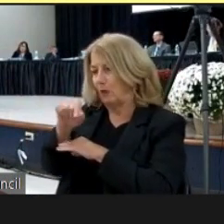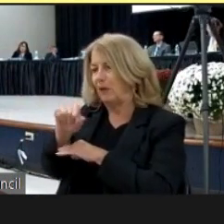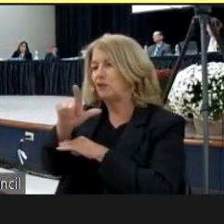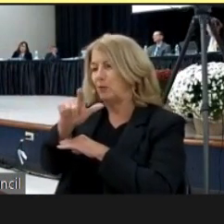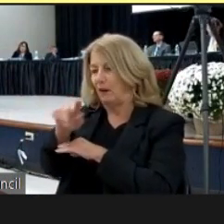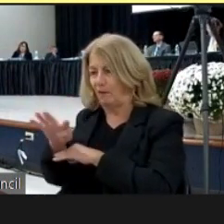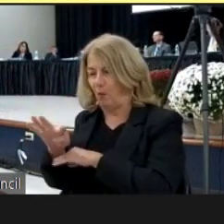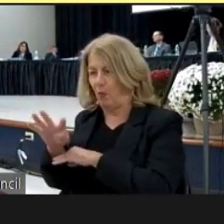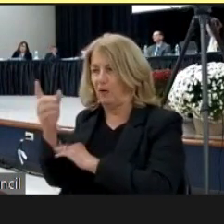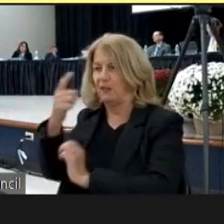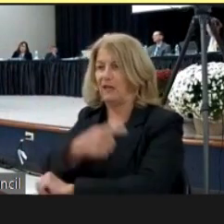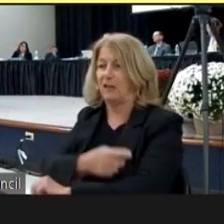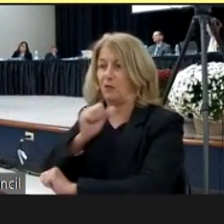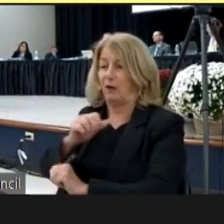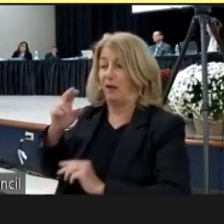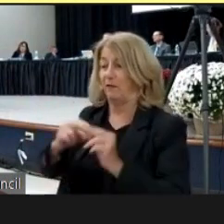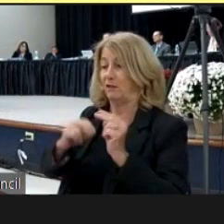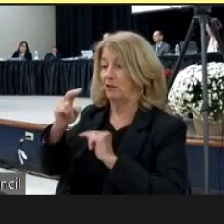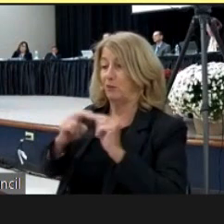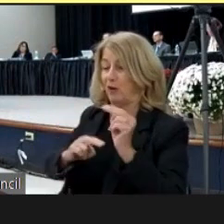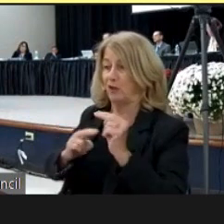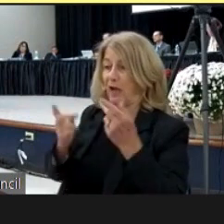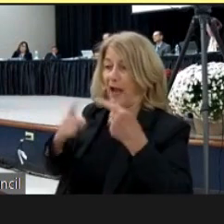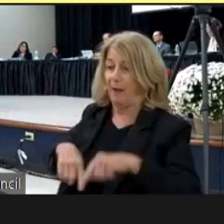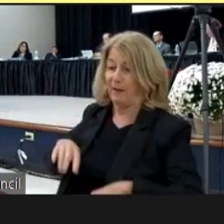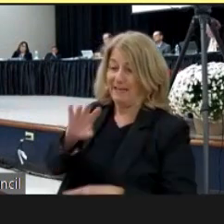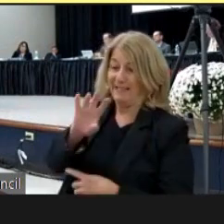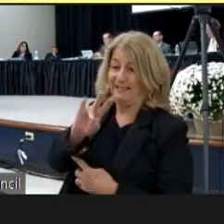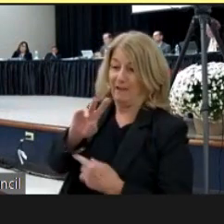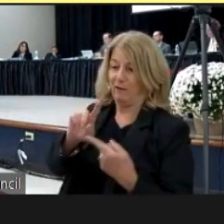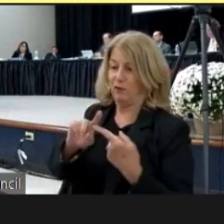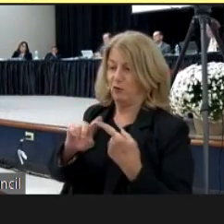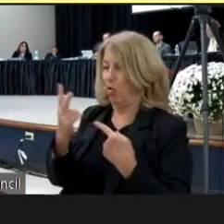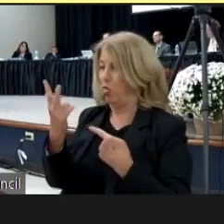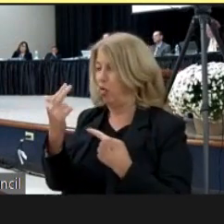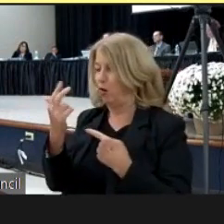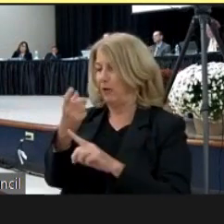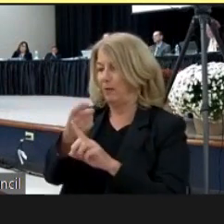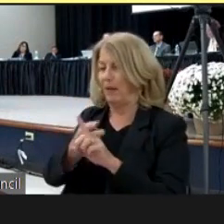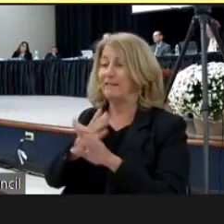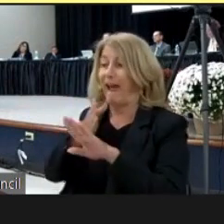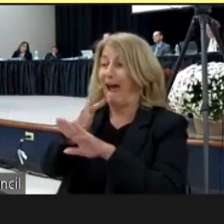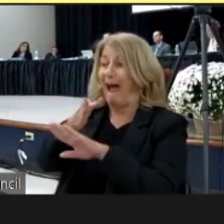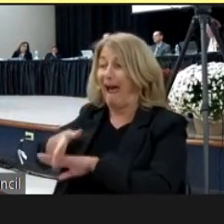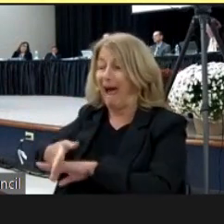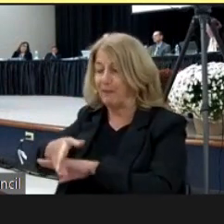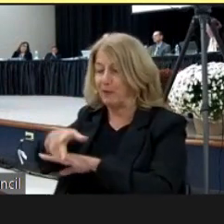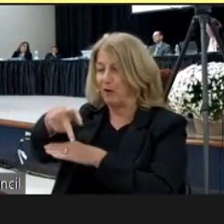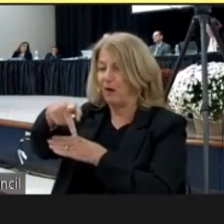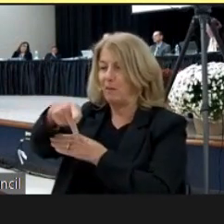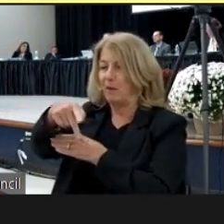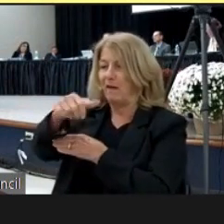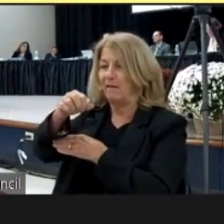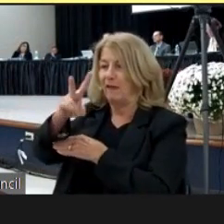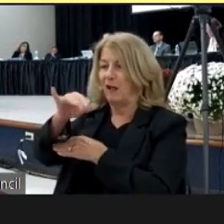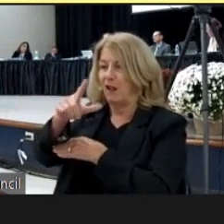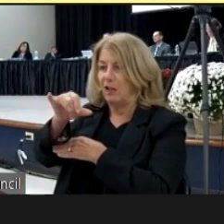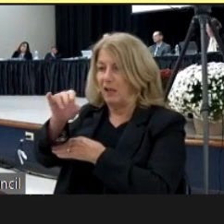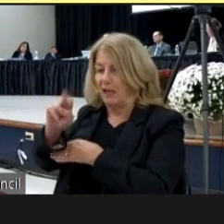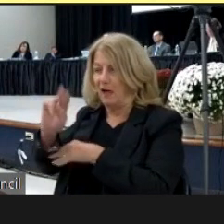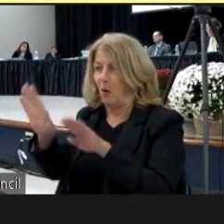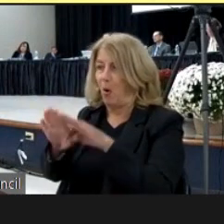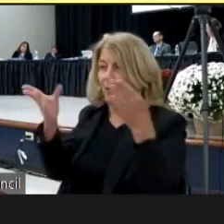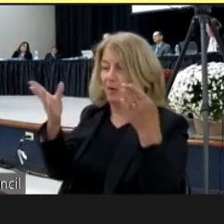have construction going on anywhere from 7 months to 13 months after the pavilion opened. You can imagine what that does to the whole field, the whole